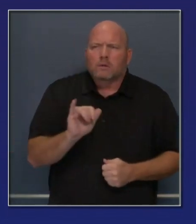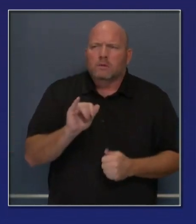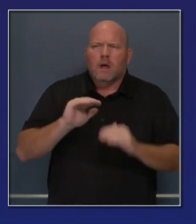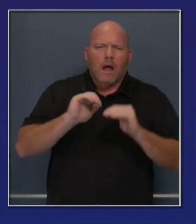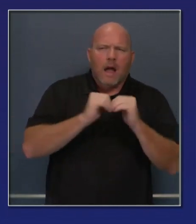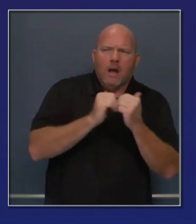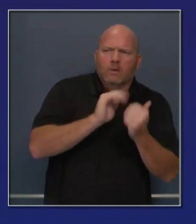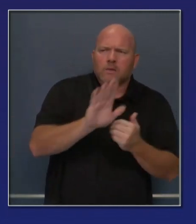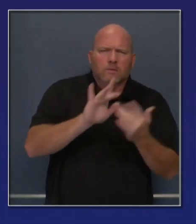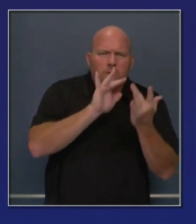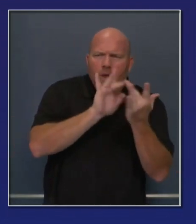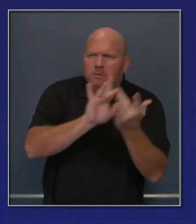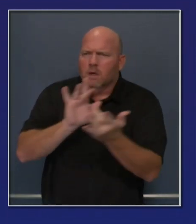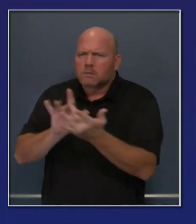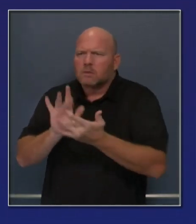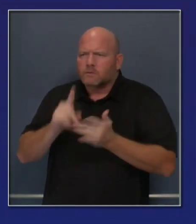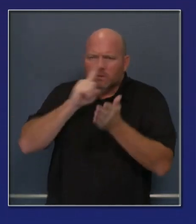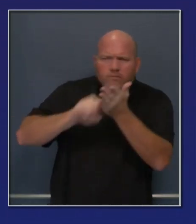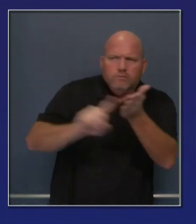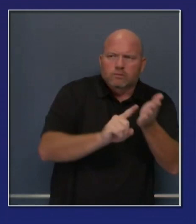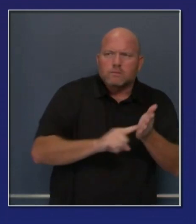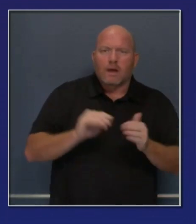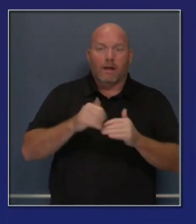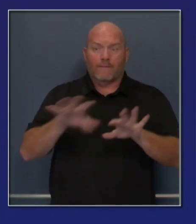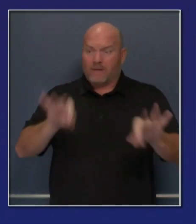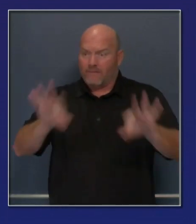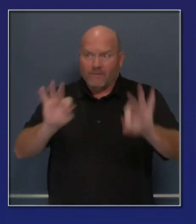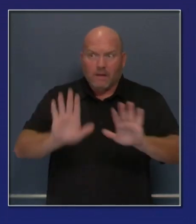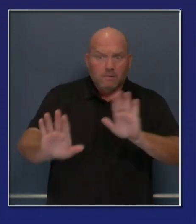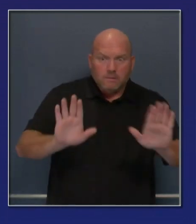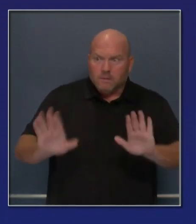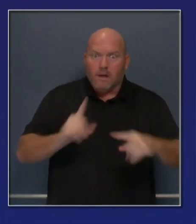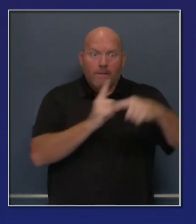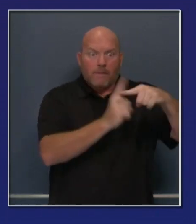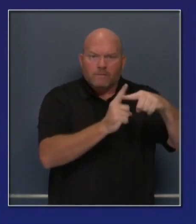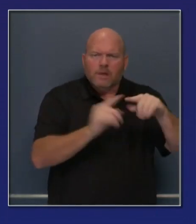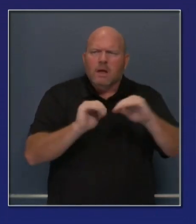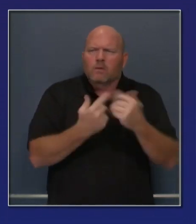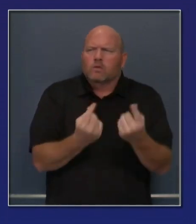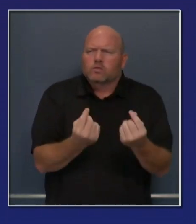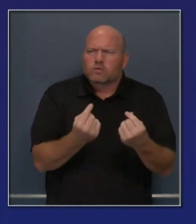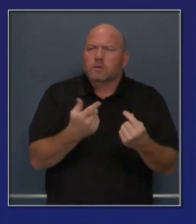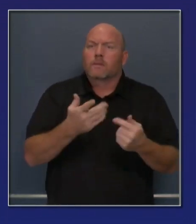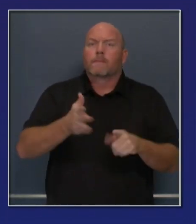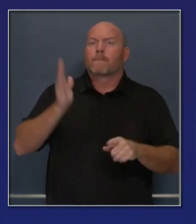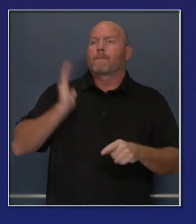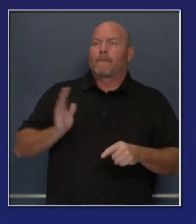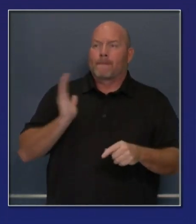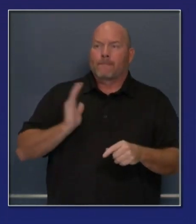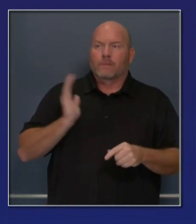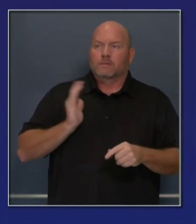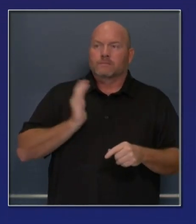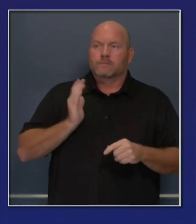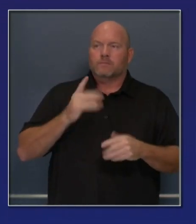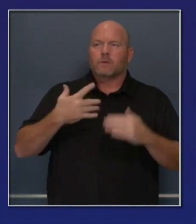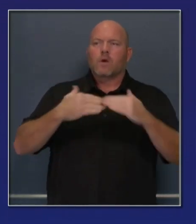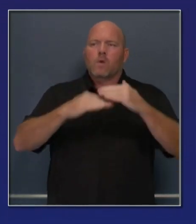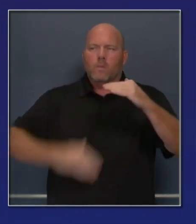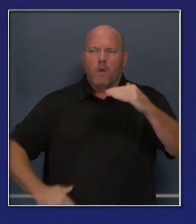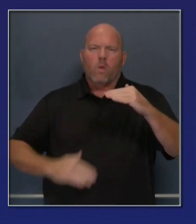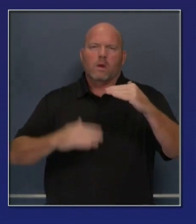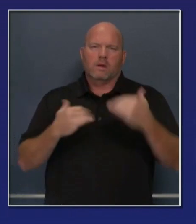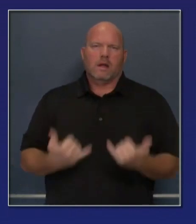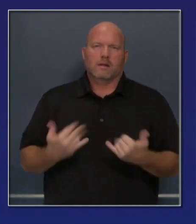all the cases that were discovered as well as their contacts. Back then, we were certainly lower than we are now.